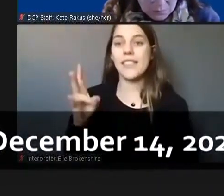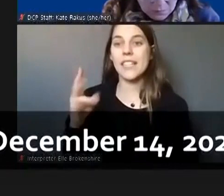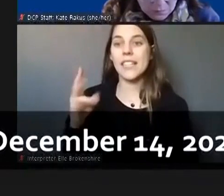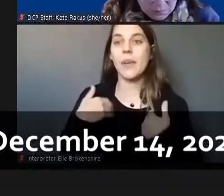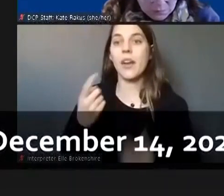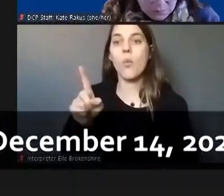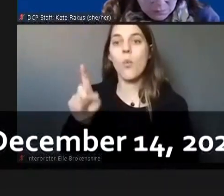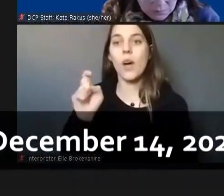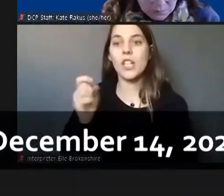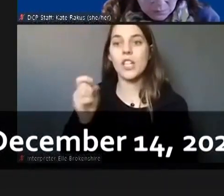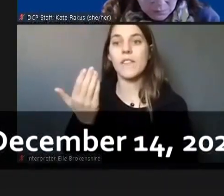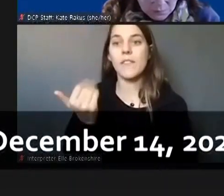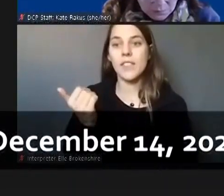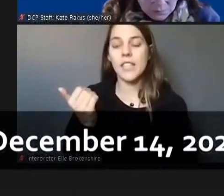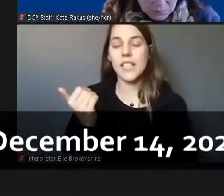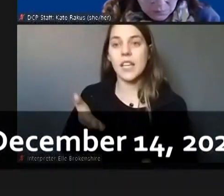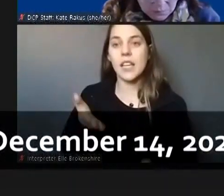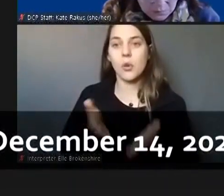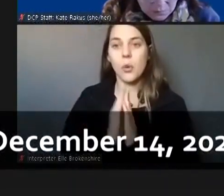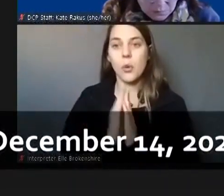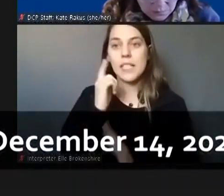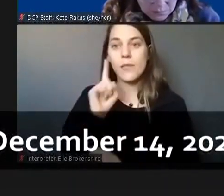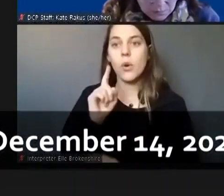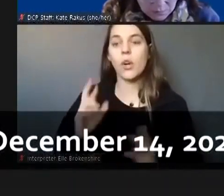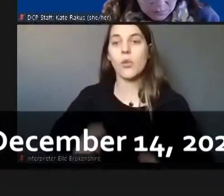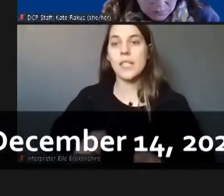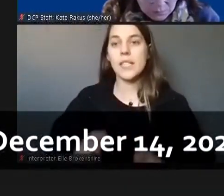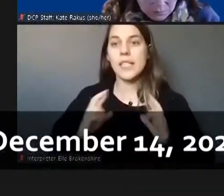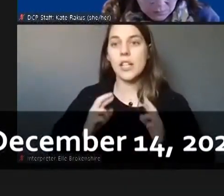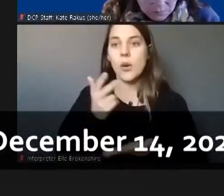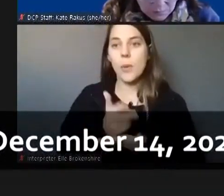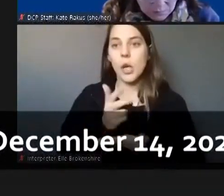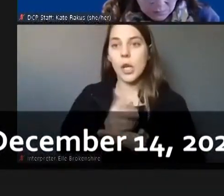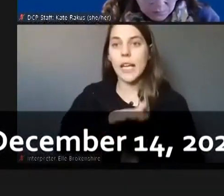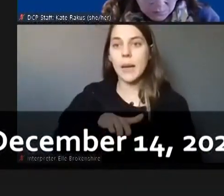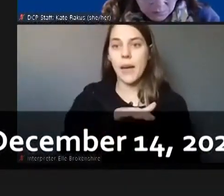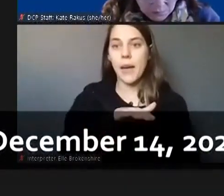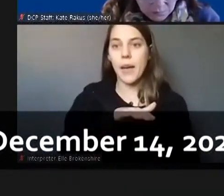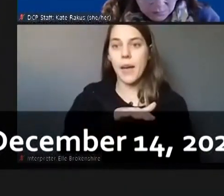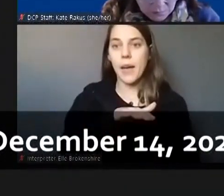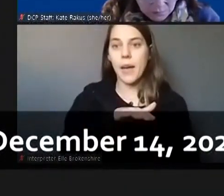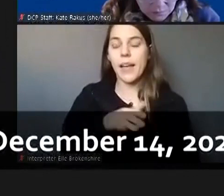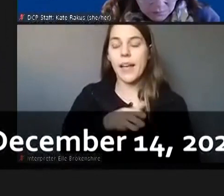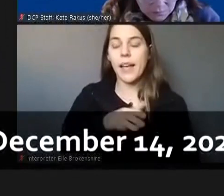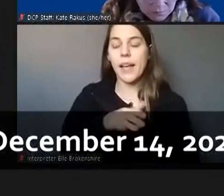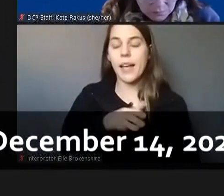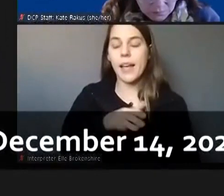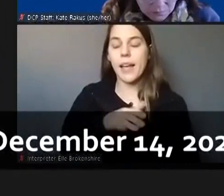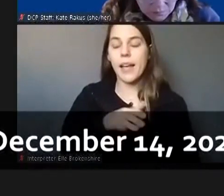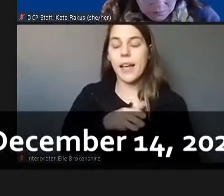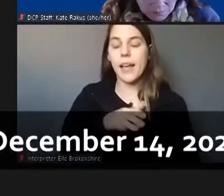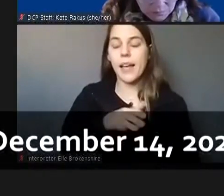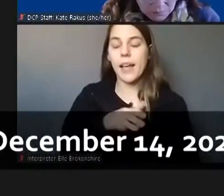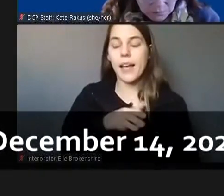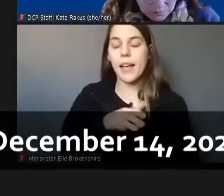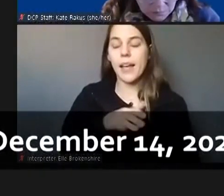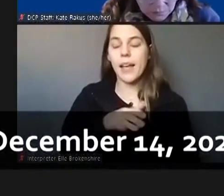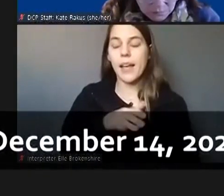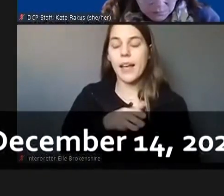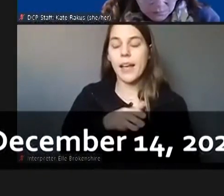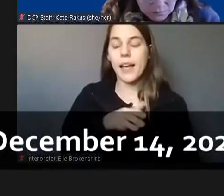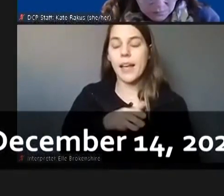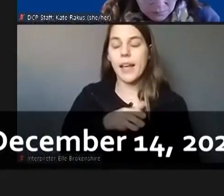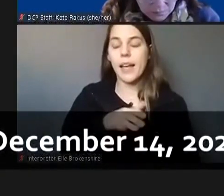allow residential parking pads and garages of this scale that didn't comply with the code's